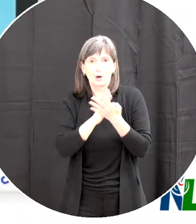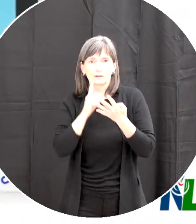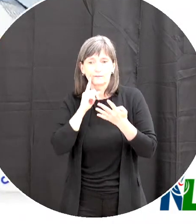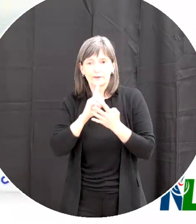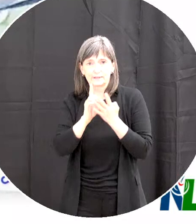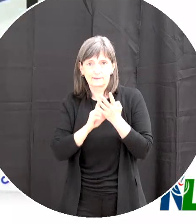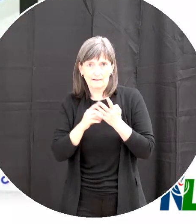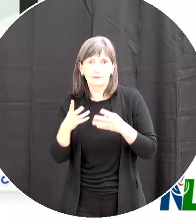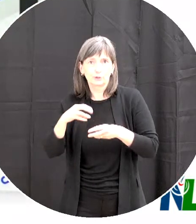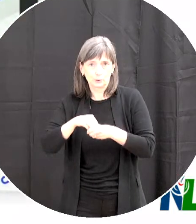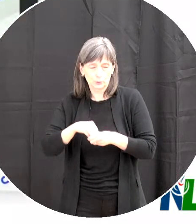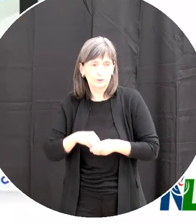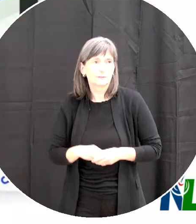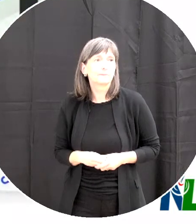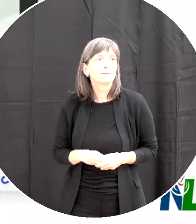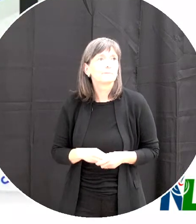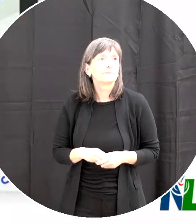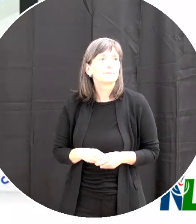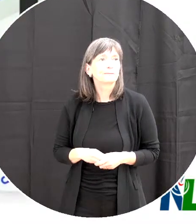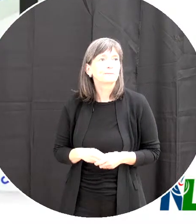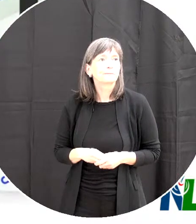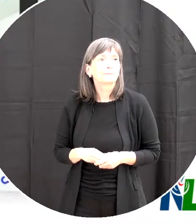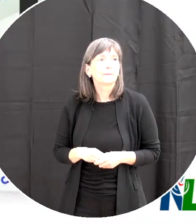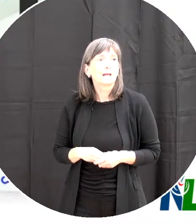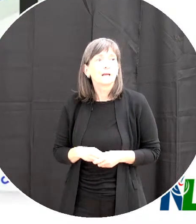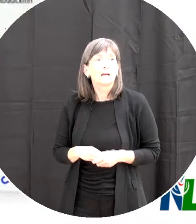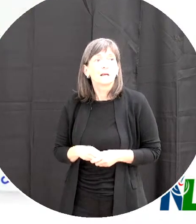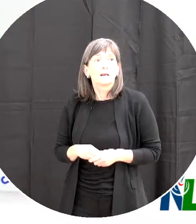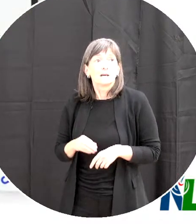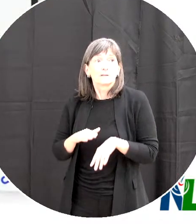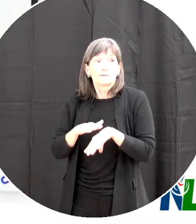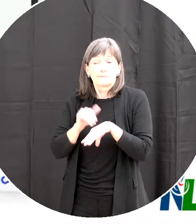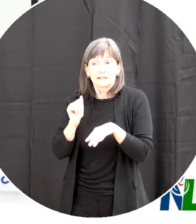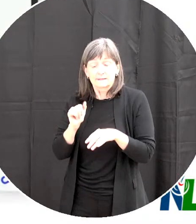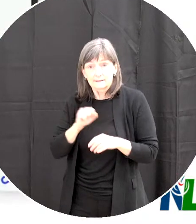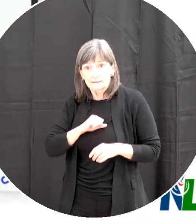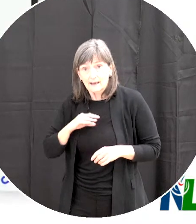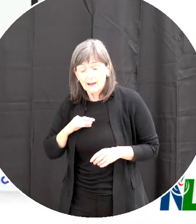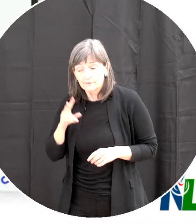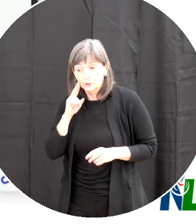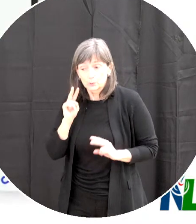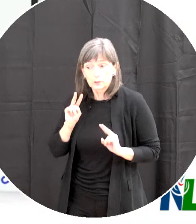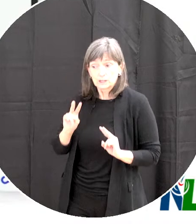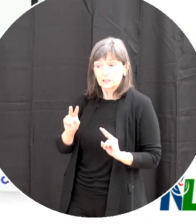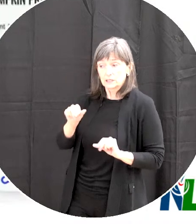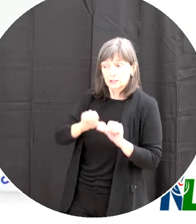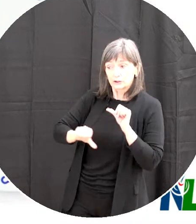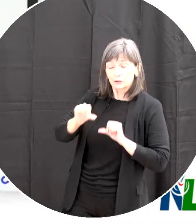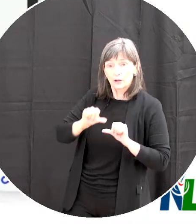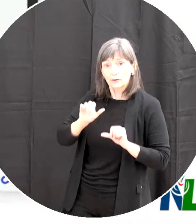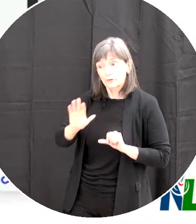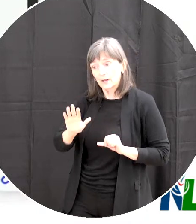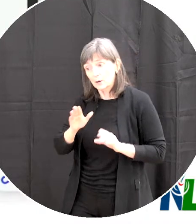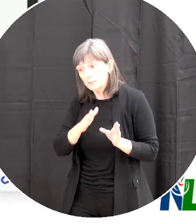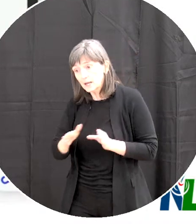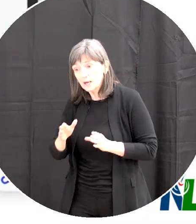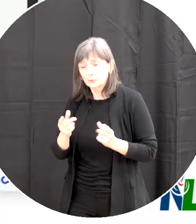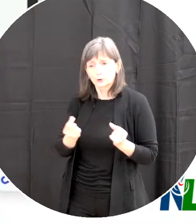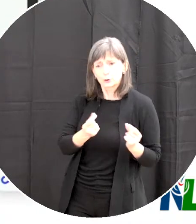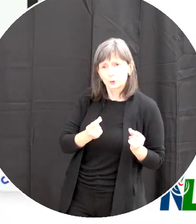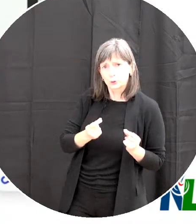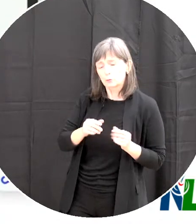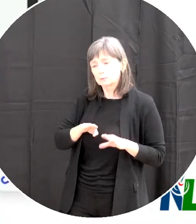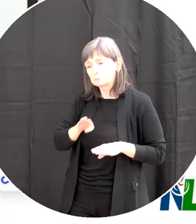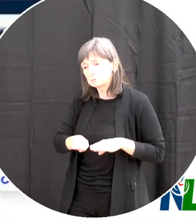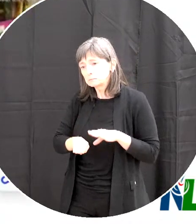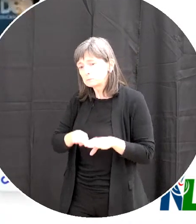Inviting school staff and program staff to share the impact of their early work in an NPDL repository has enabled us to celebrate